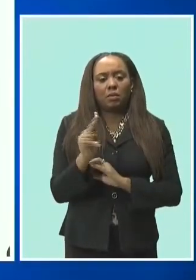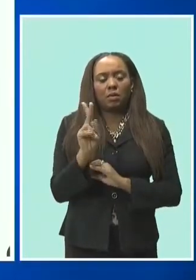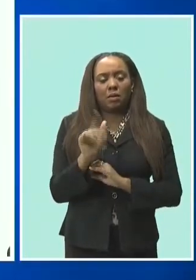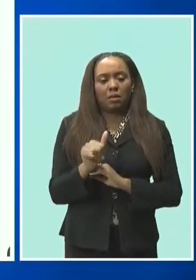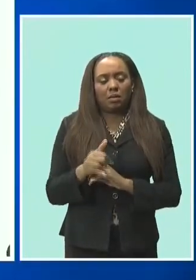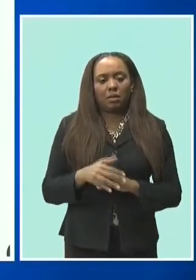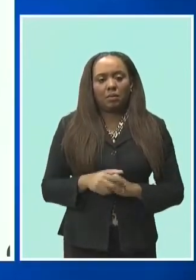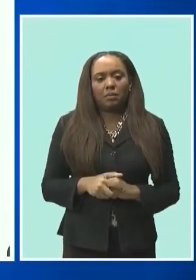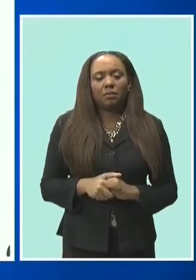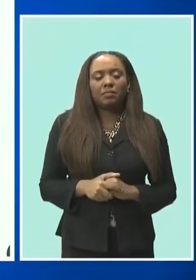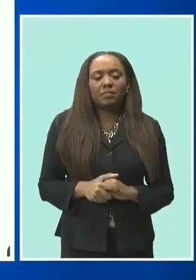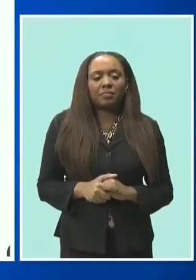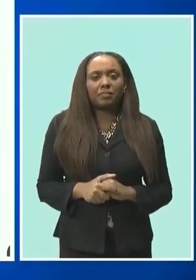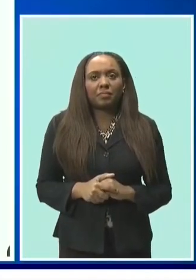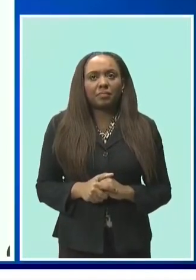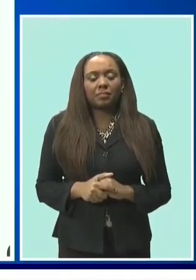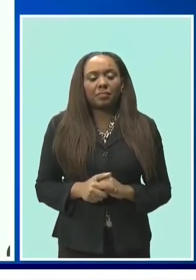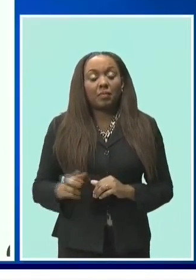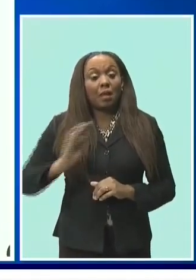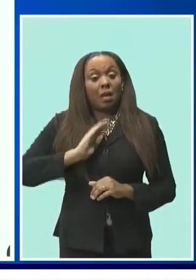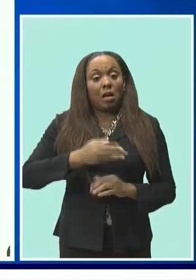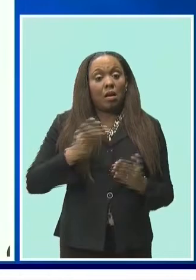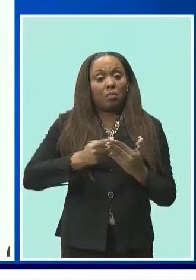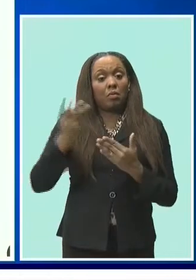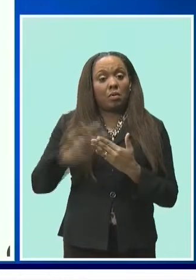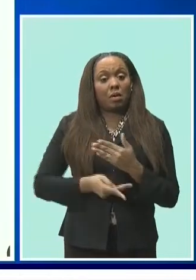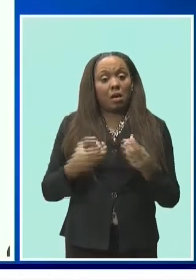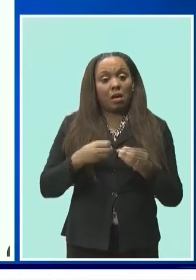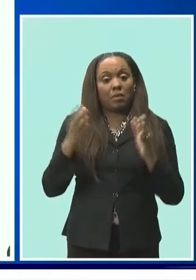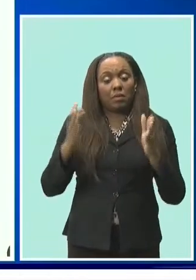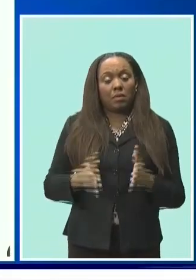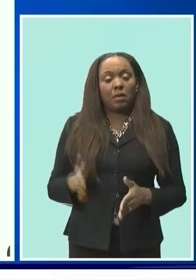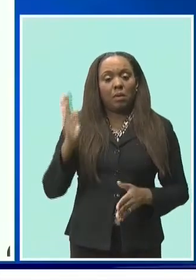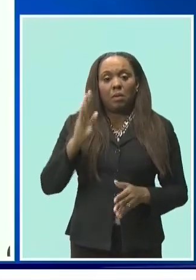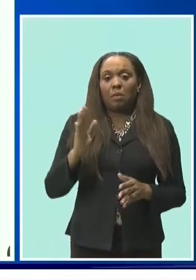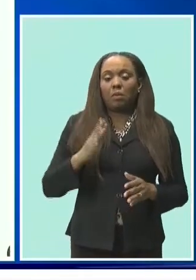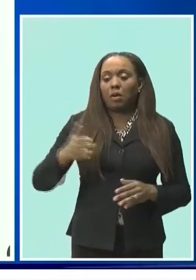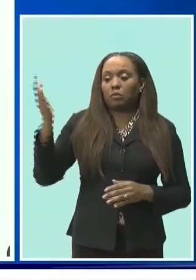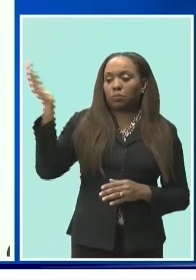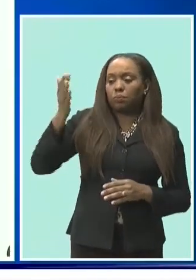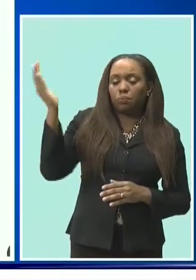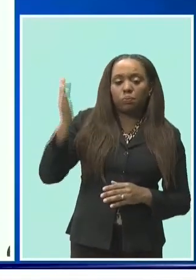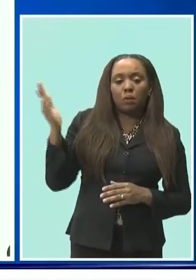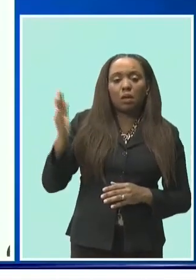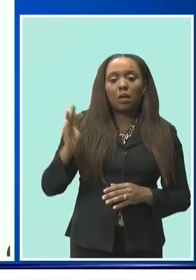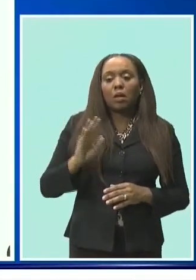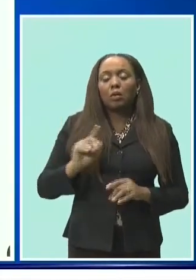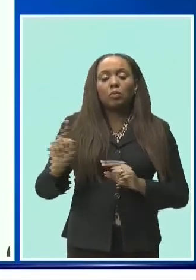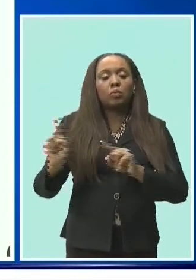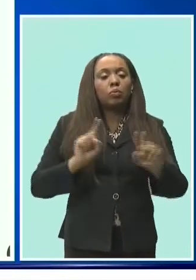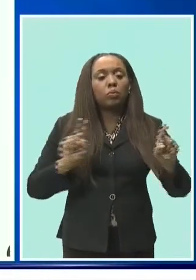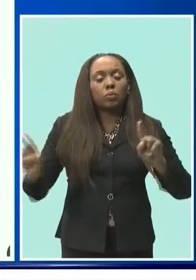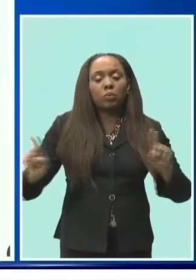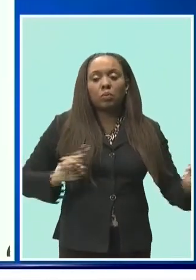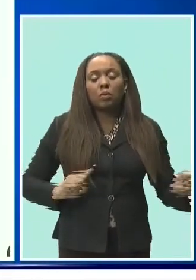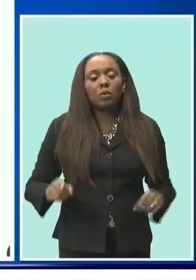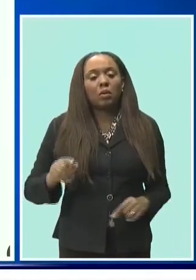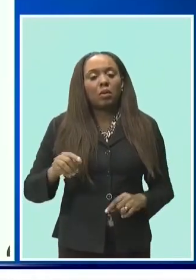program officers are scheduled to make appearances on various platforms, including the 98.1 The One,